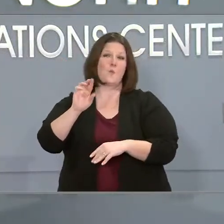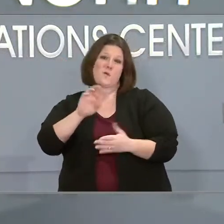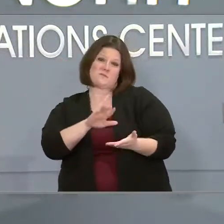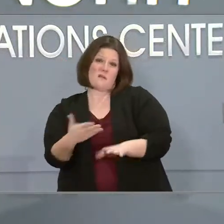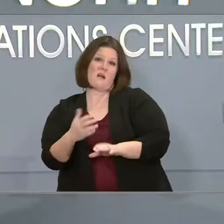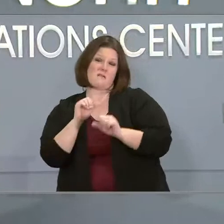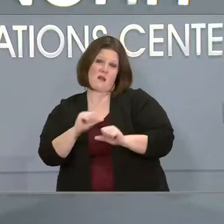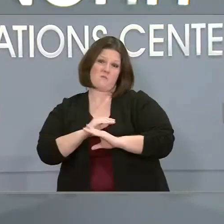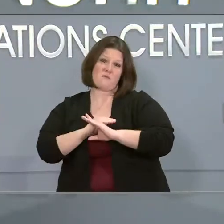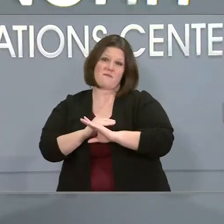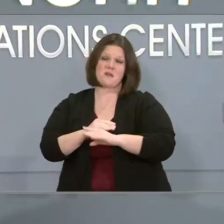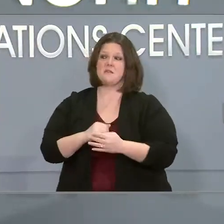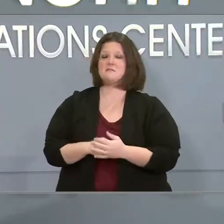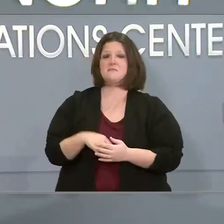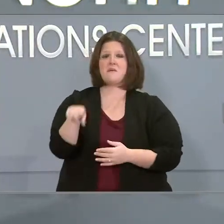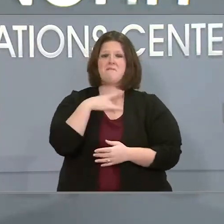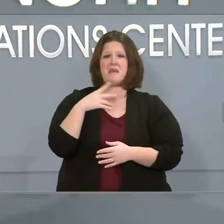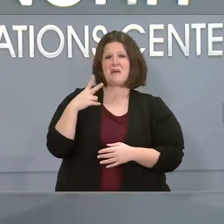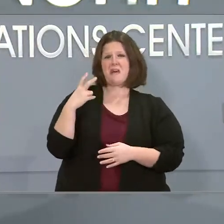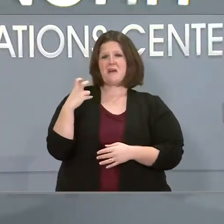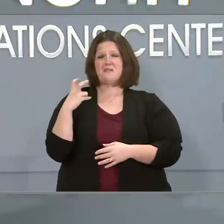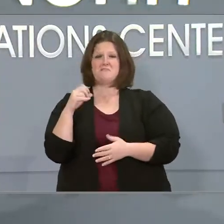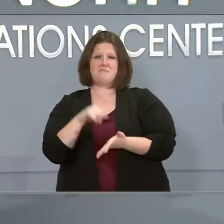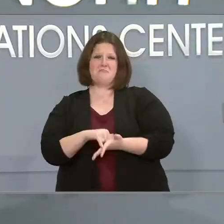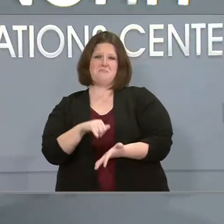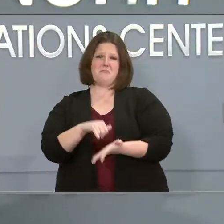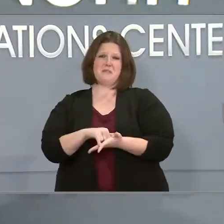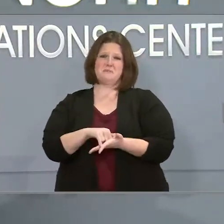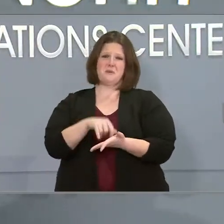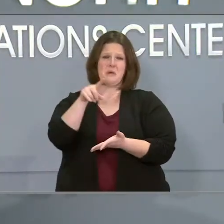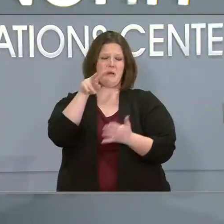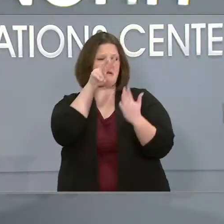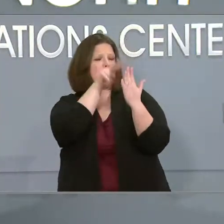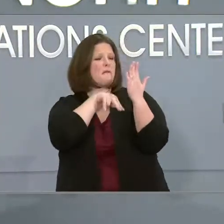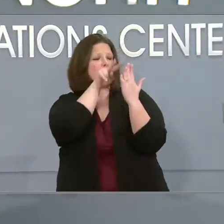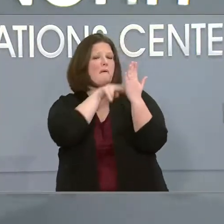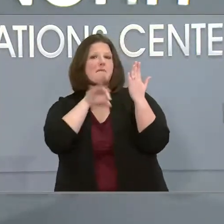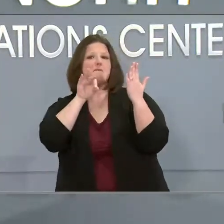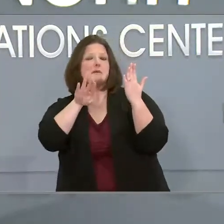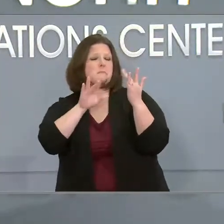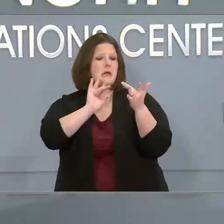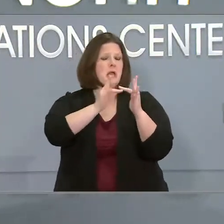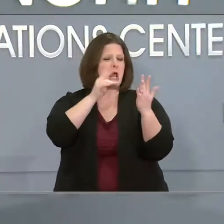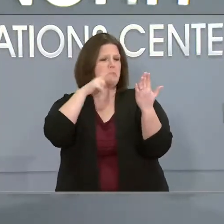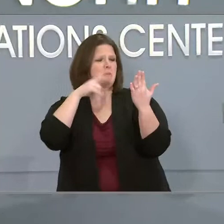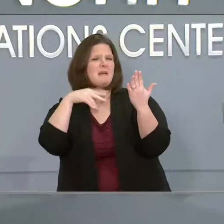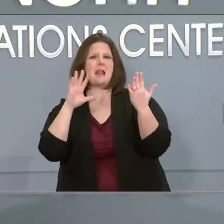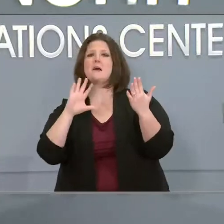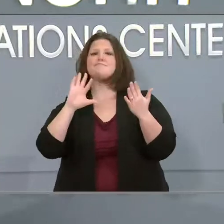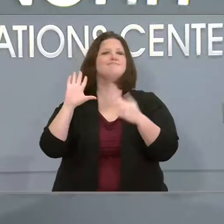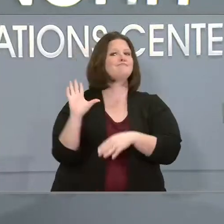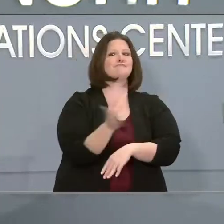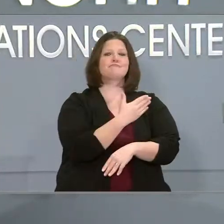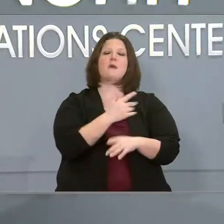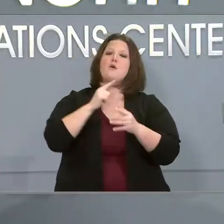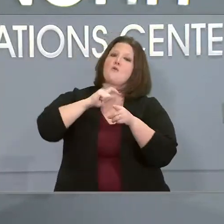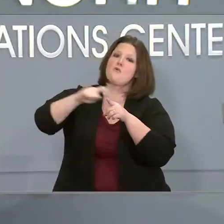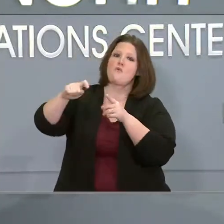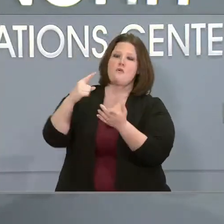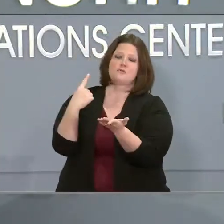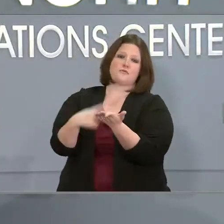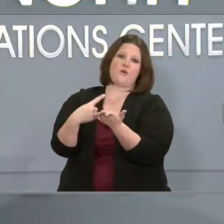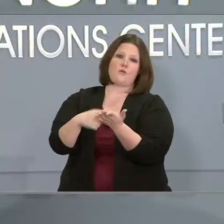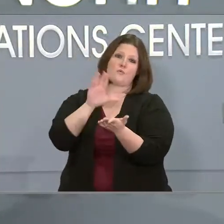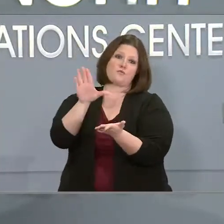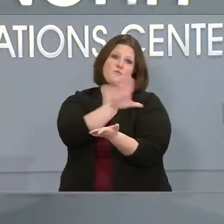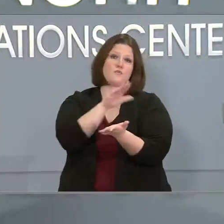get off the internet and on the phone with your doctor. If you were vaccinated at least 6 months ago